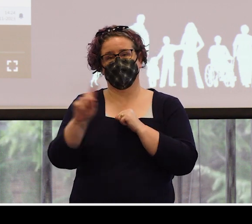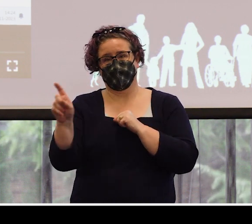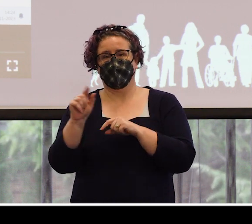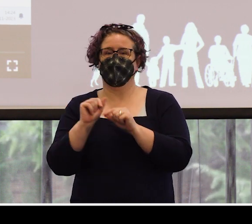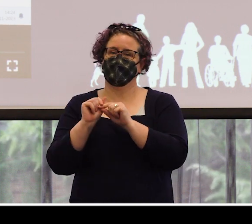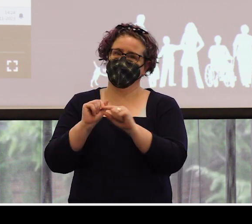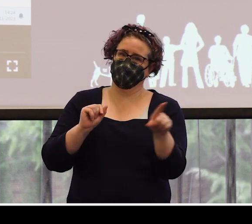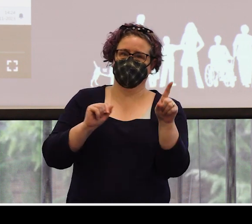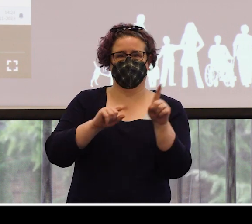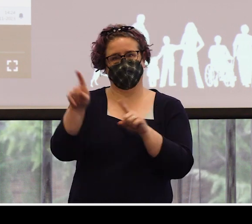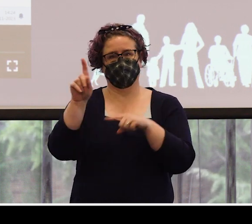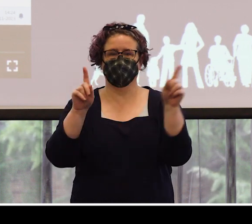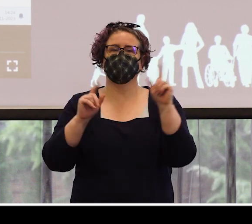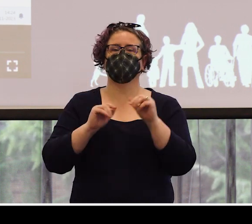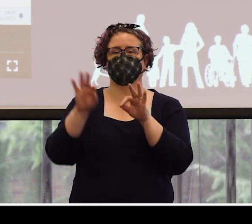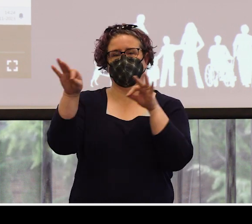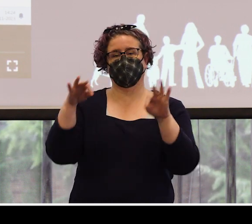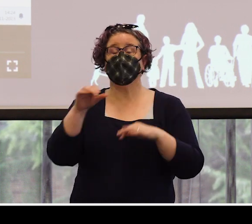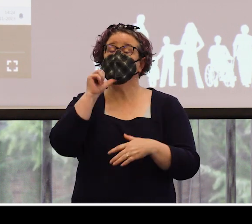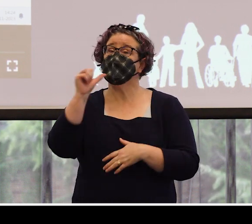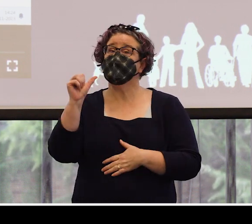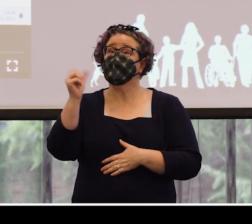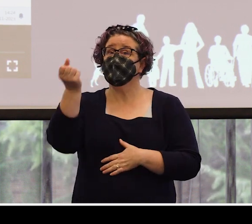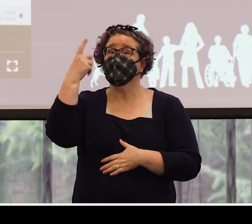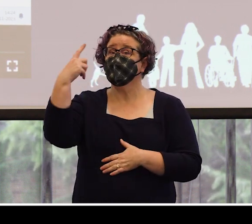2. You might notice that it is not reading